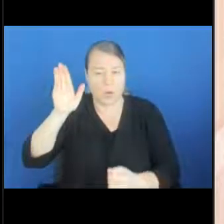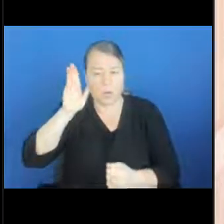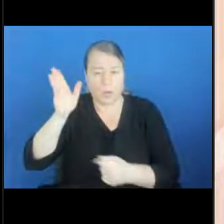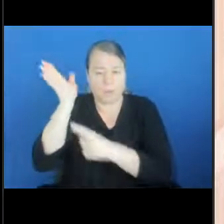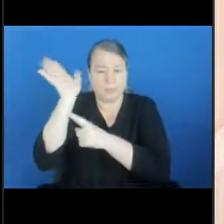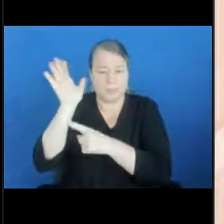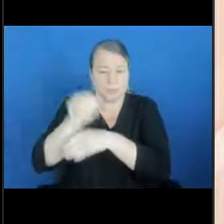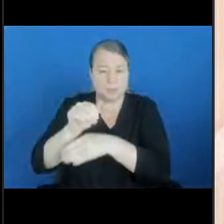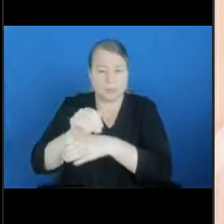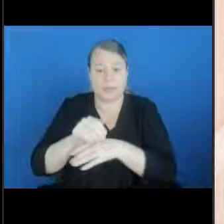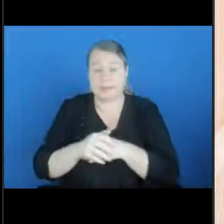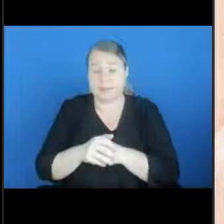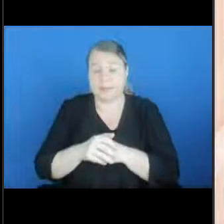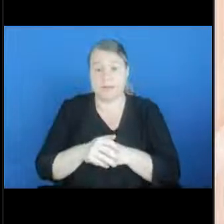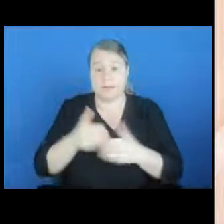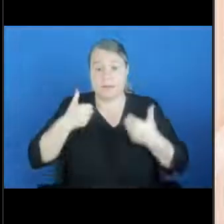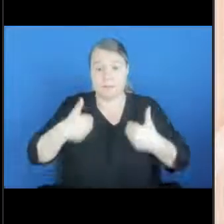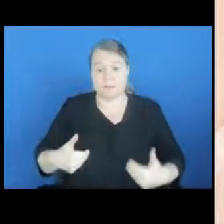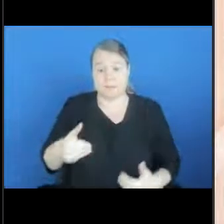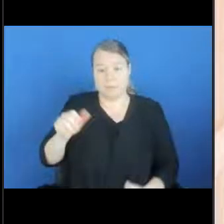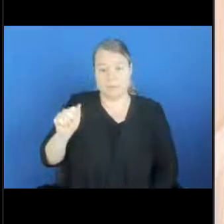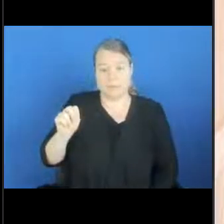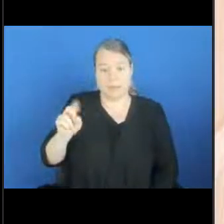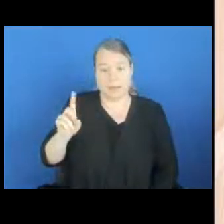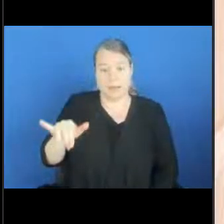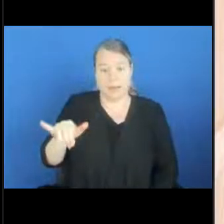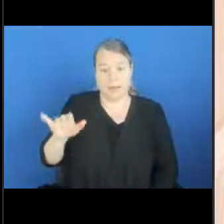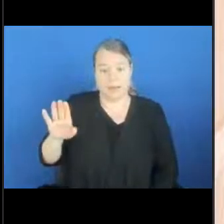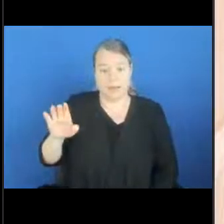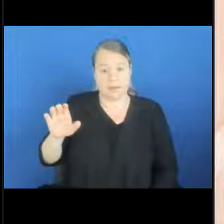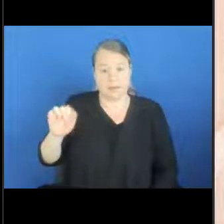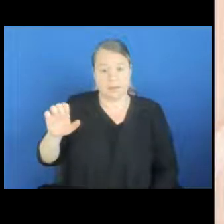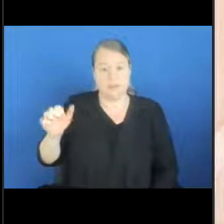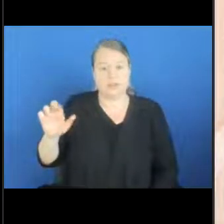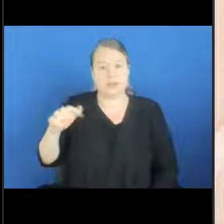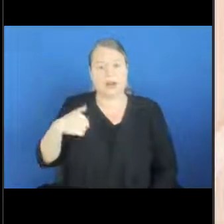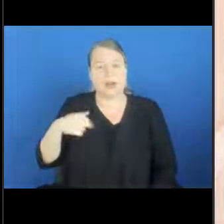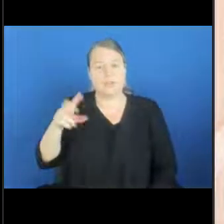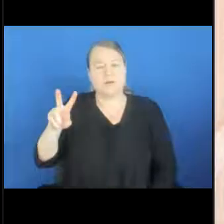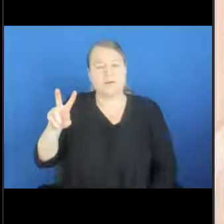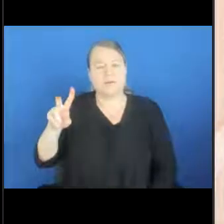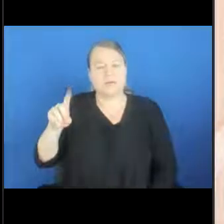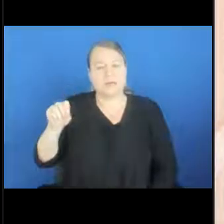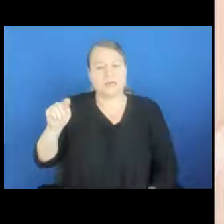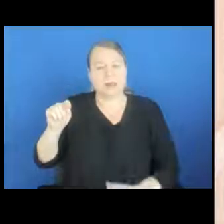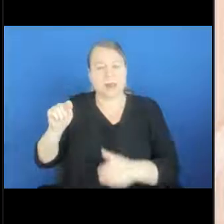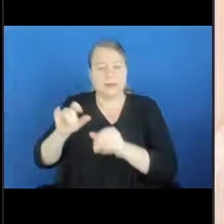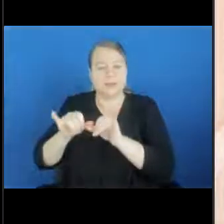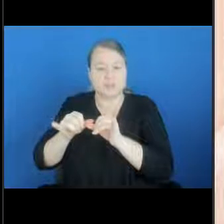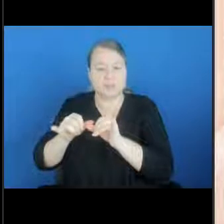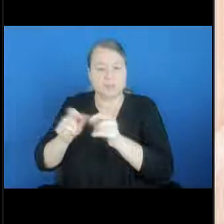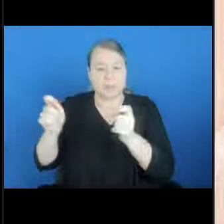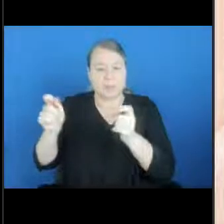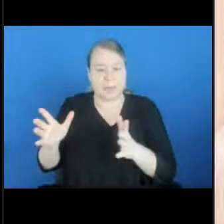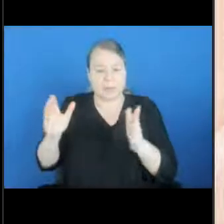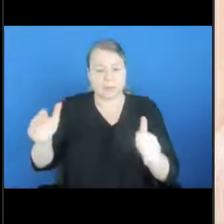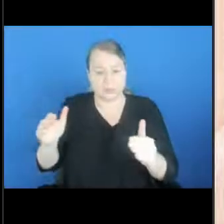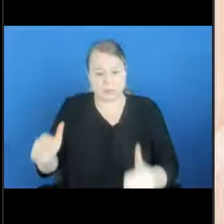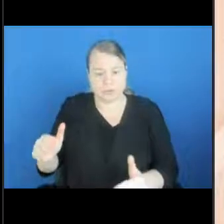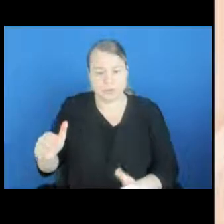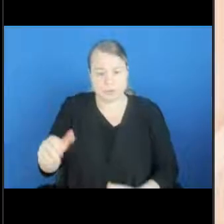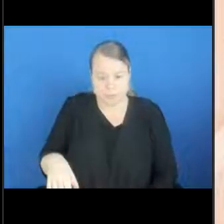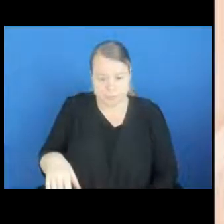I've already introduced myself. I'm Andy Beecher, one of VDOT's preliminary engineering managers. We have Zamir Mirza, is VDOT's project manager